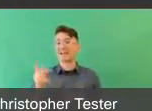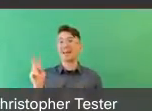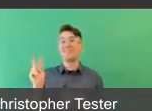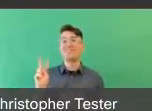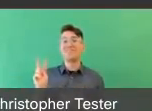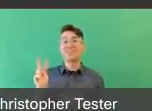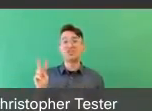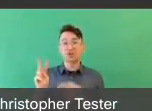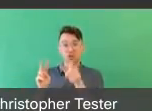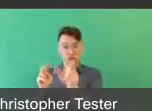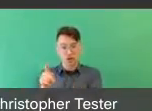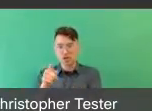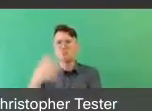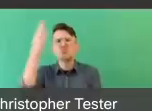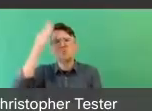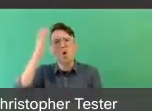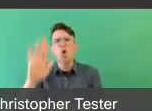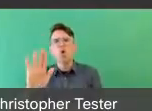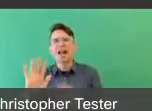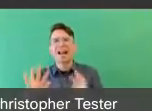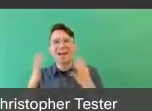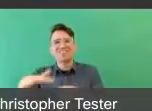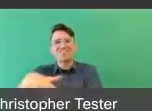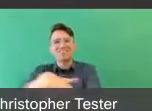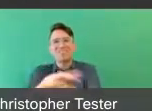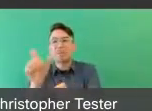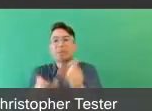over to you, Victor.